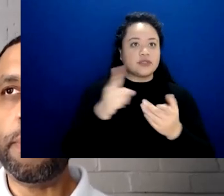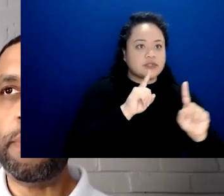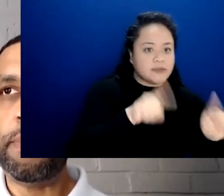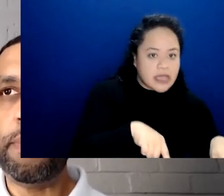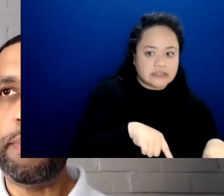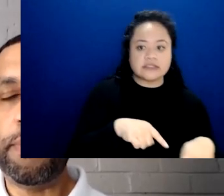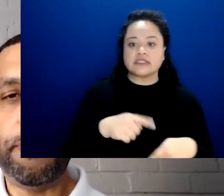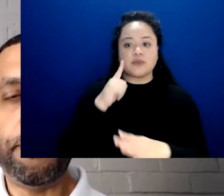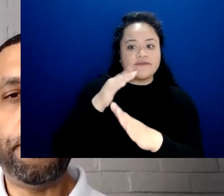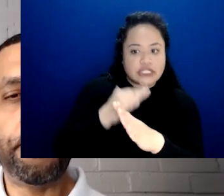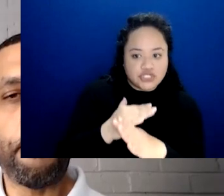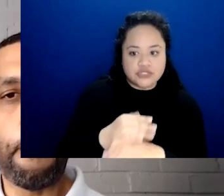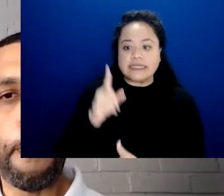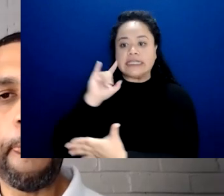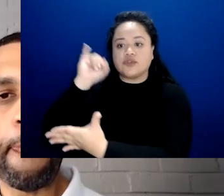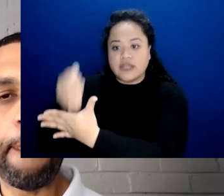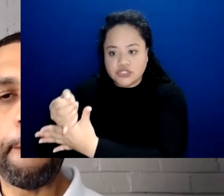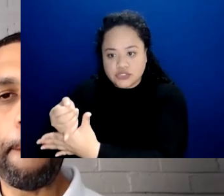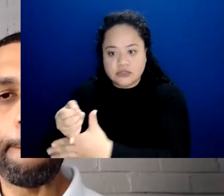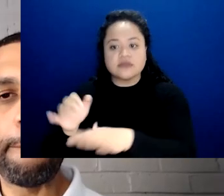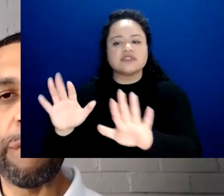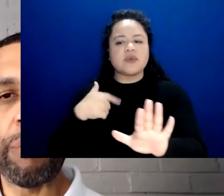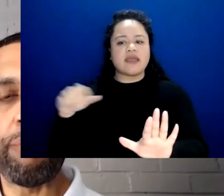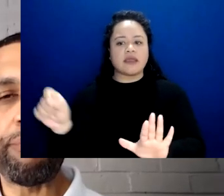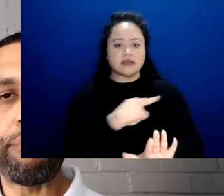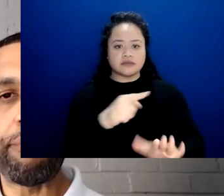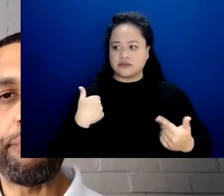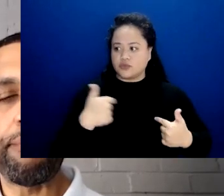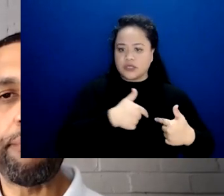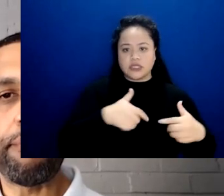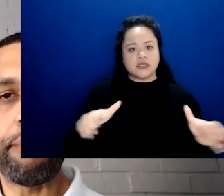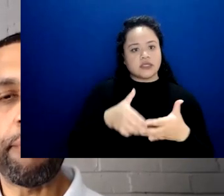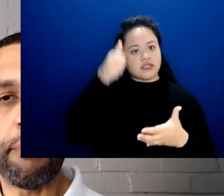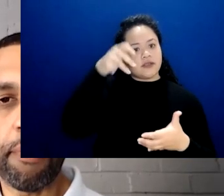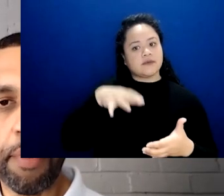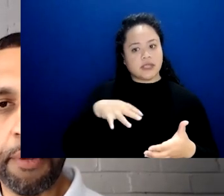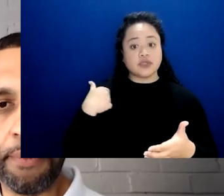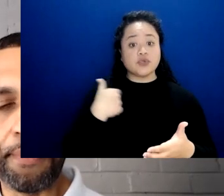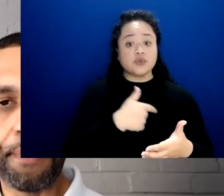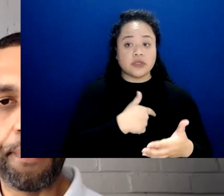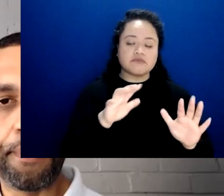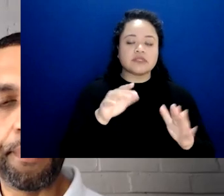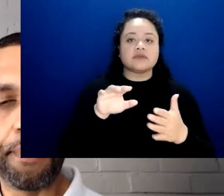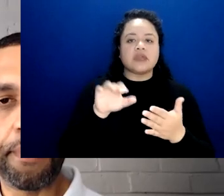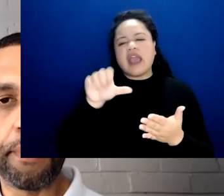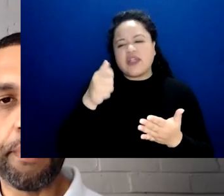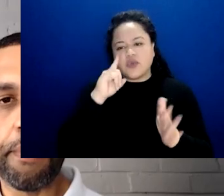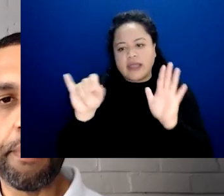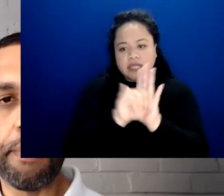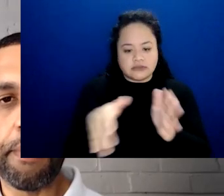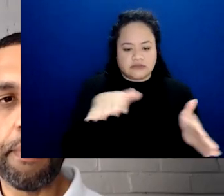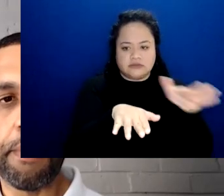intervention. And I wanted to ask that as men, we do carry, regardless of other identities that are layered on top of our male